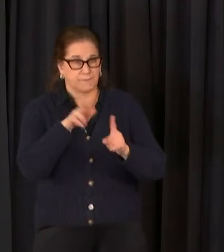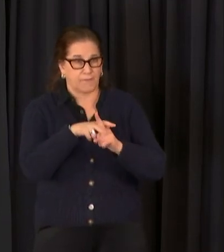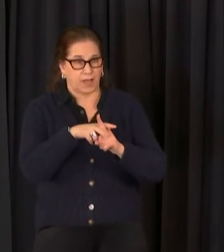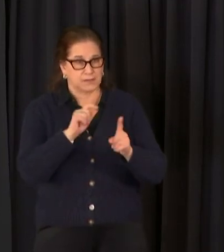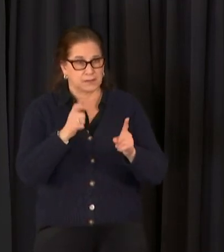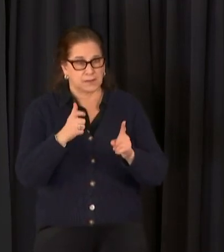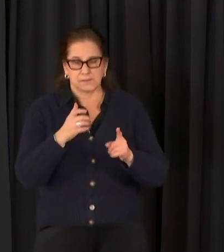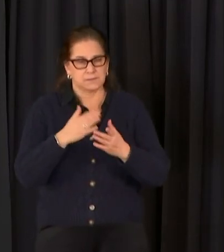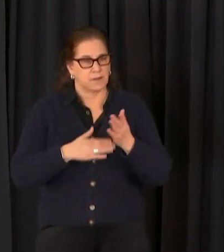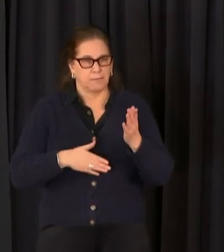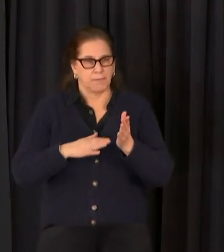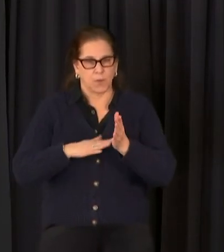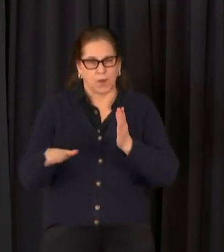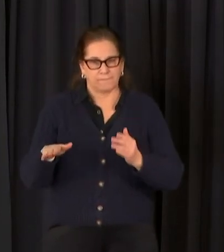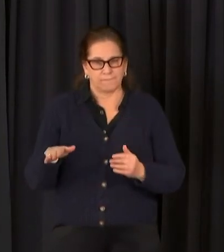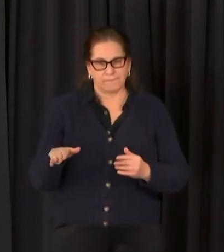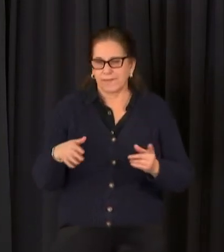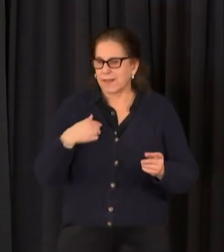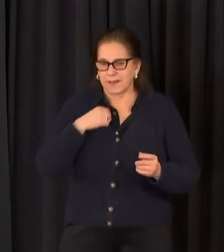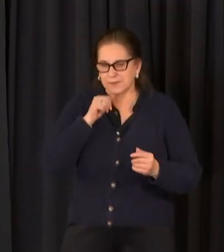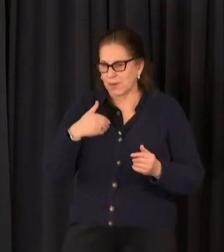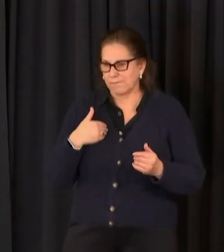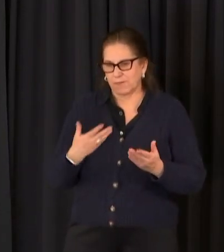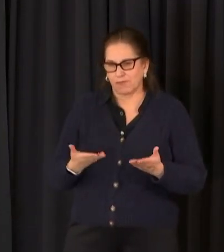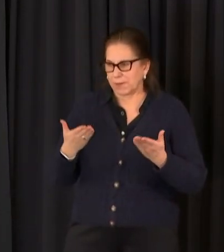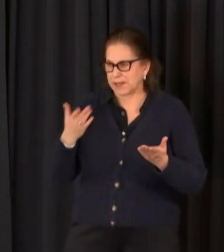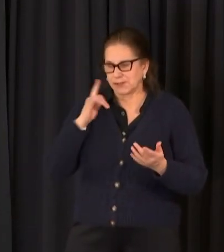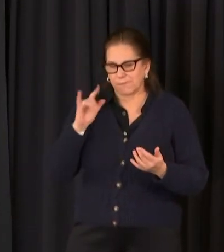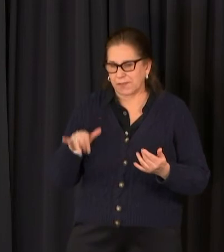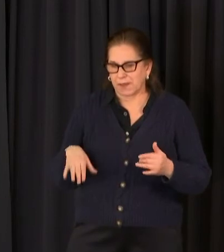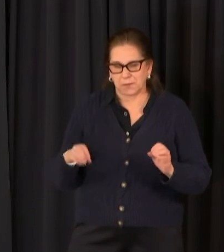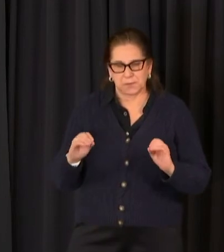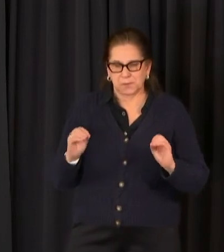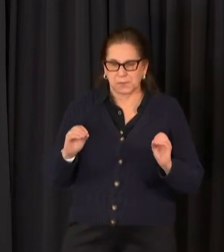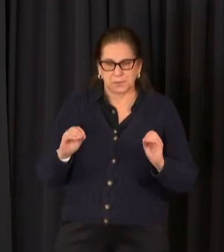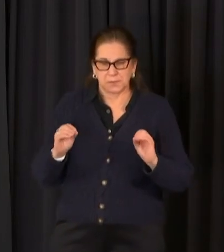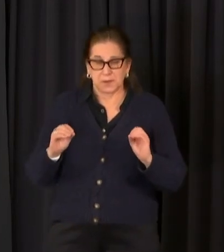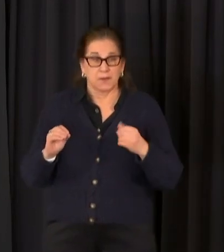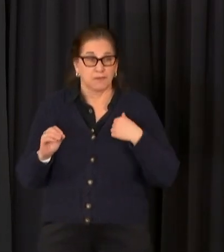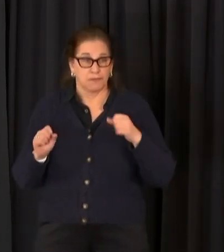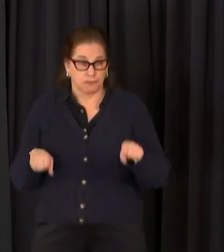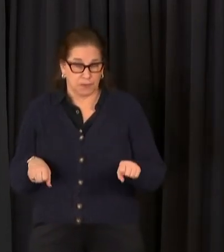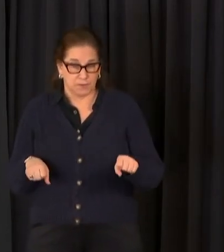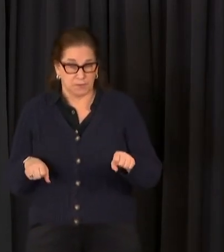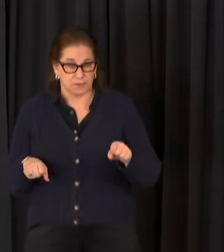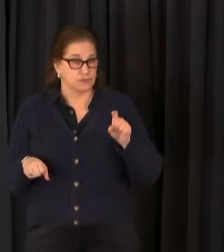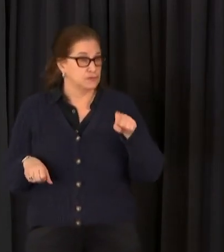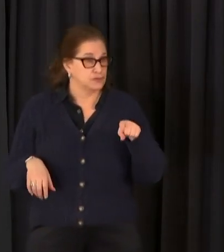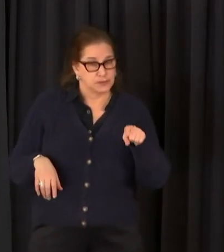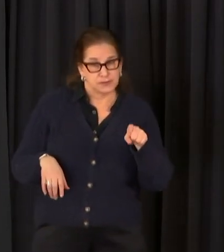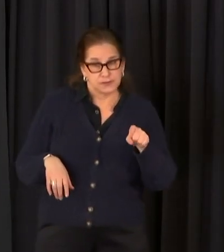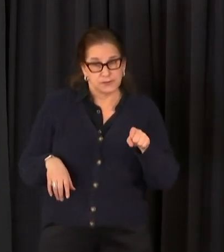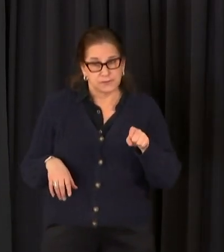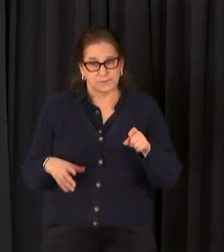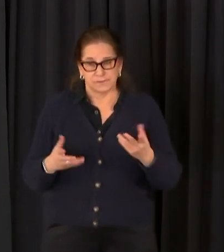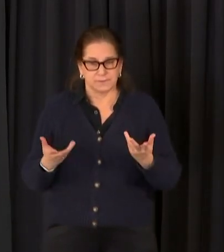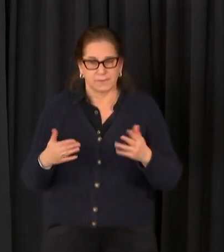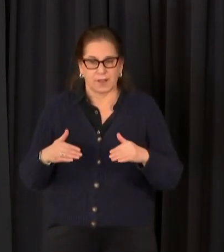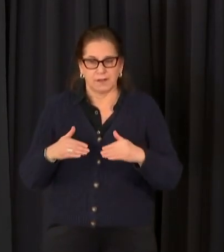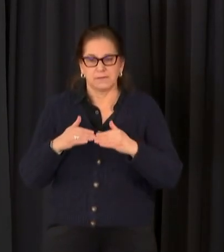benefits. So at this time, I don't have a recommendation on what we should do. We've been laserly focused on trying to